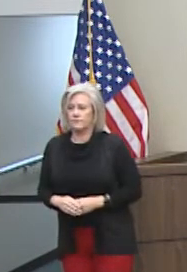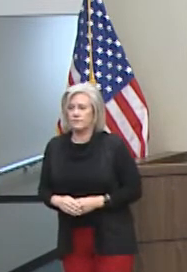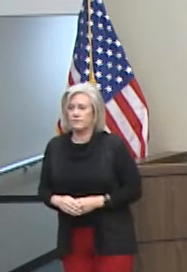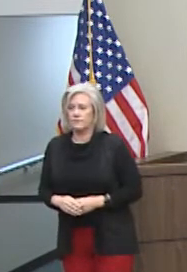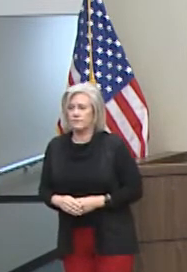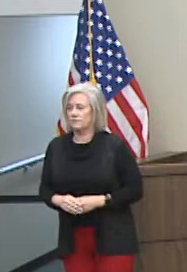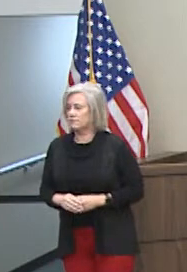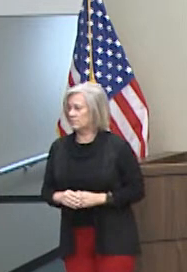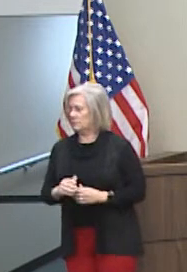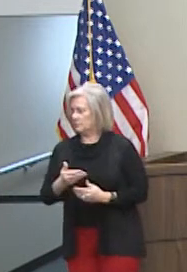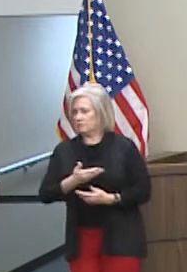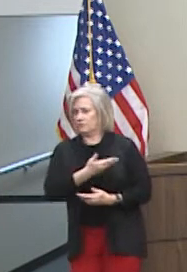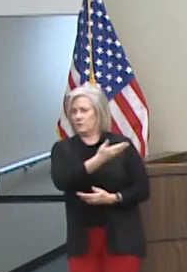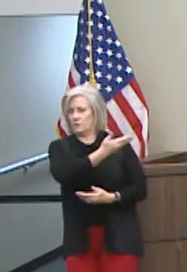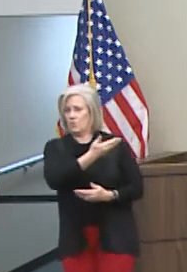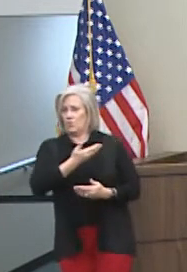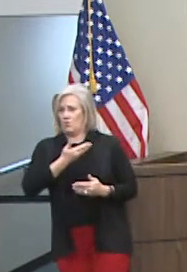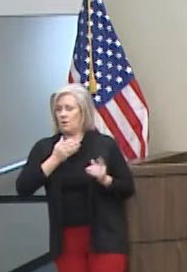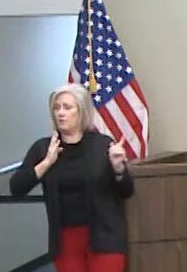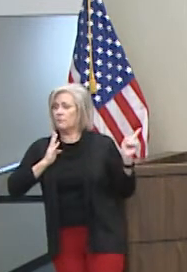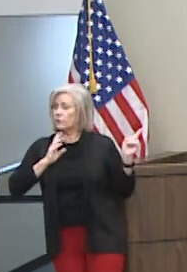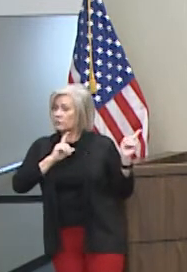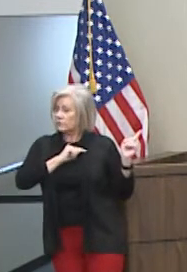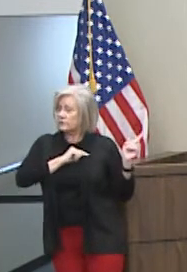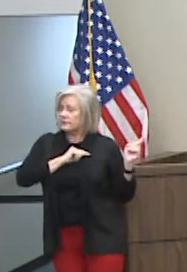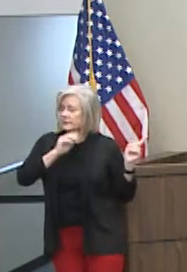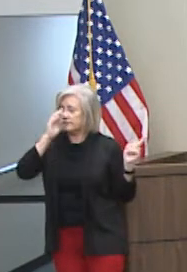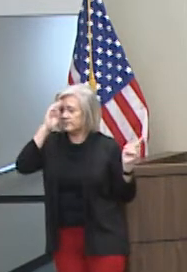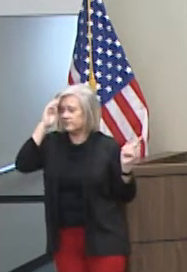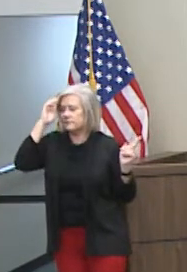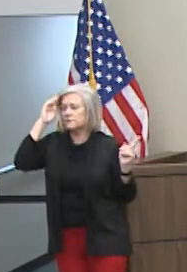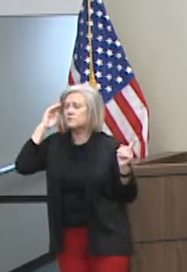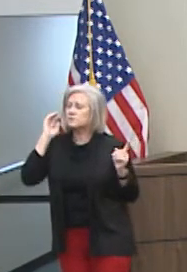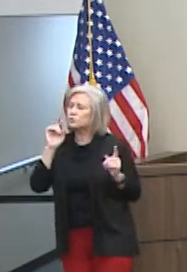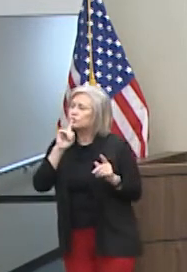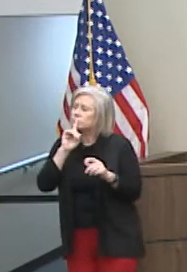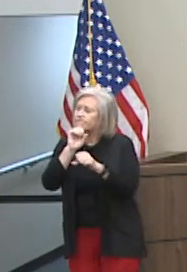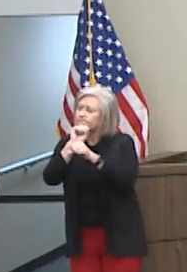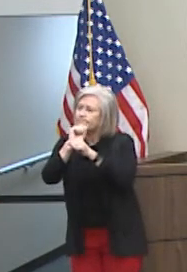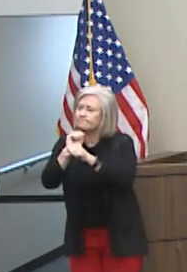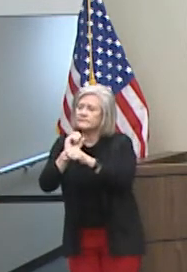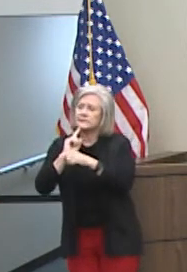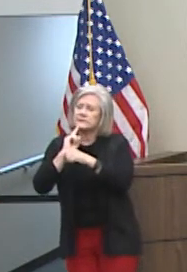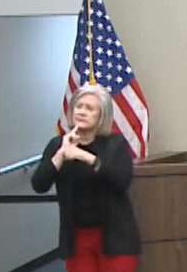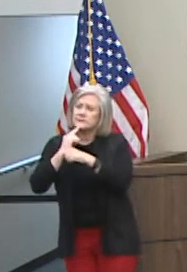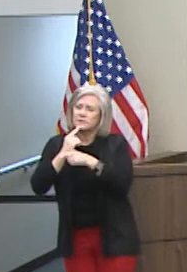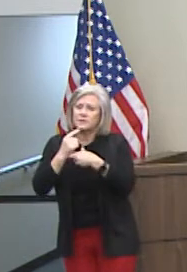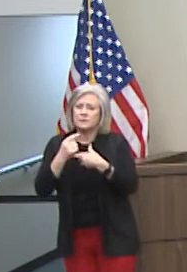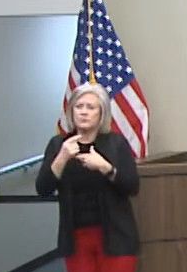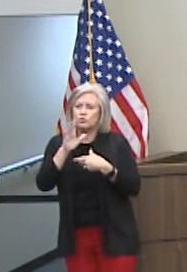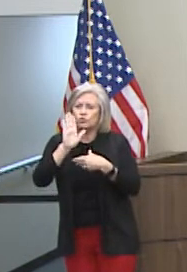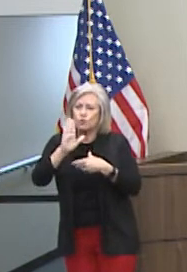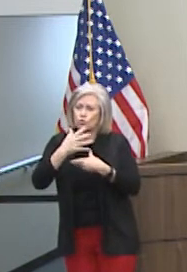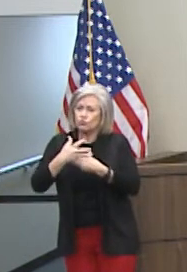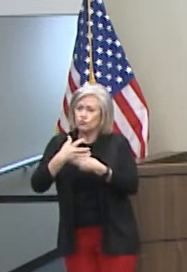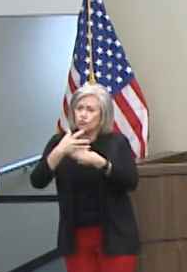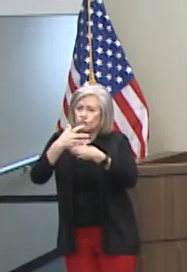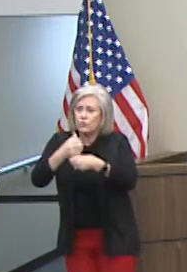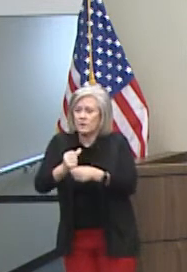Everyone up here sincerely appreciates the trust you have put in us over the past several